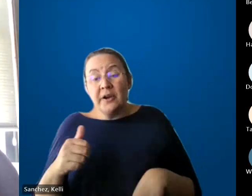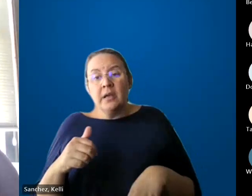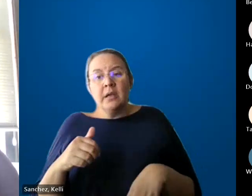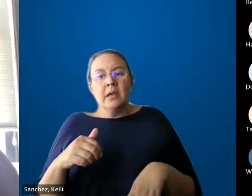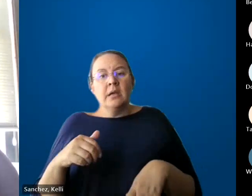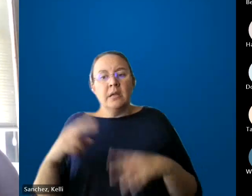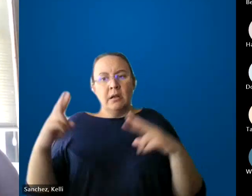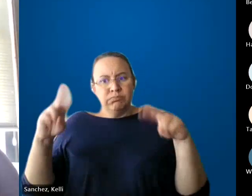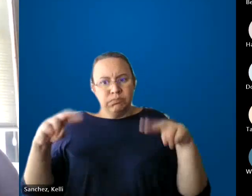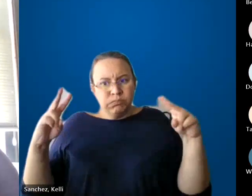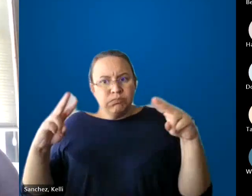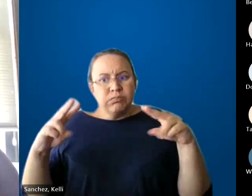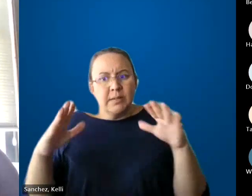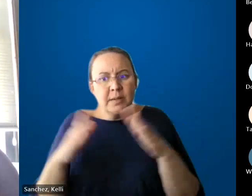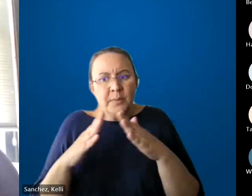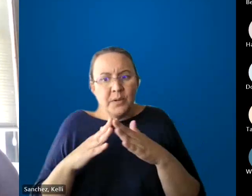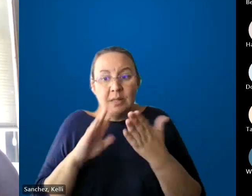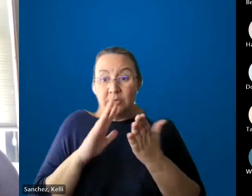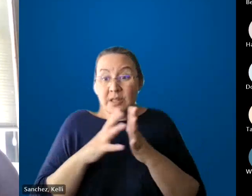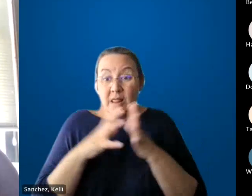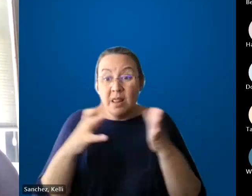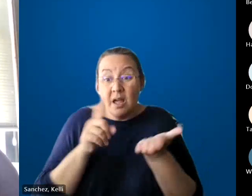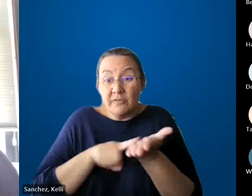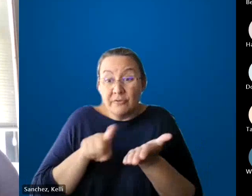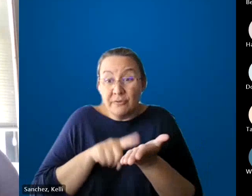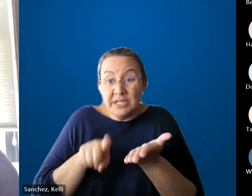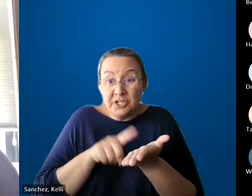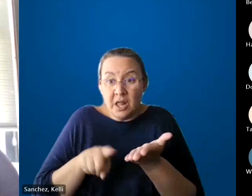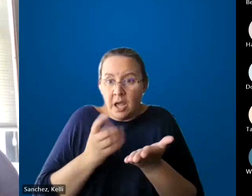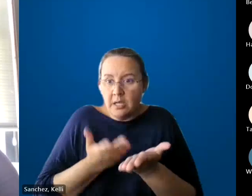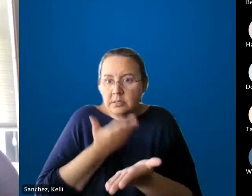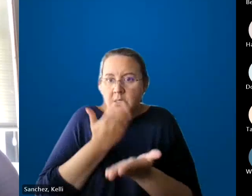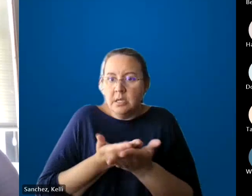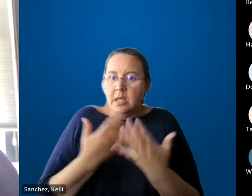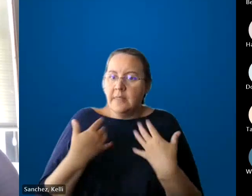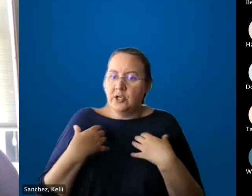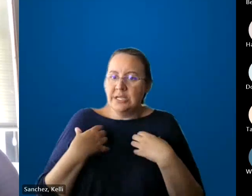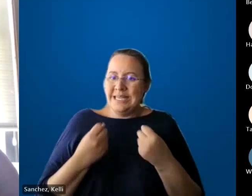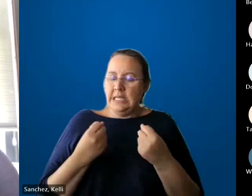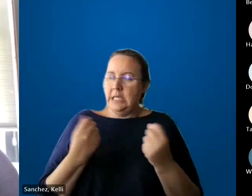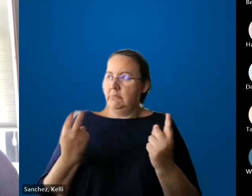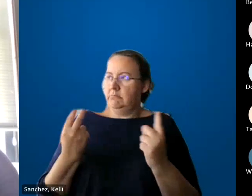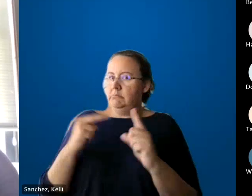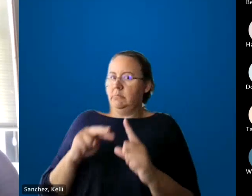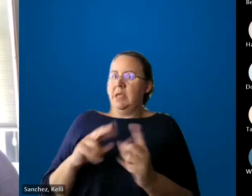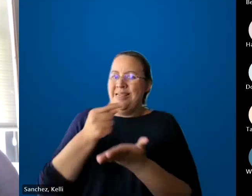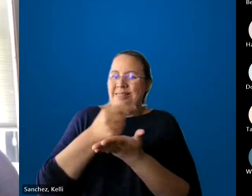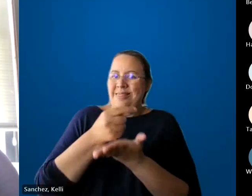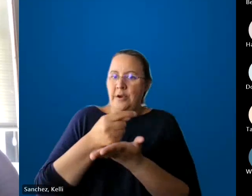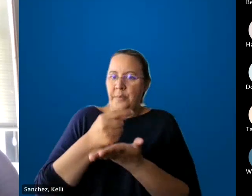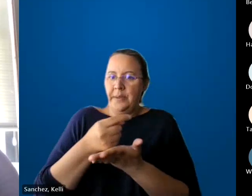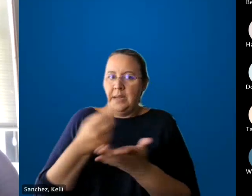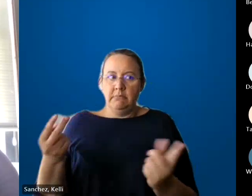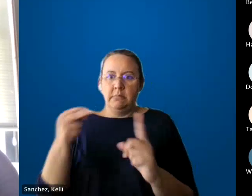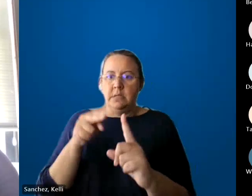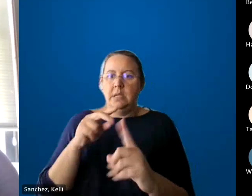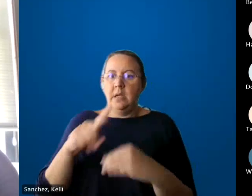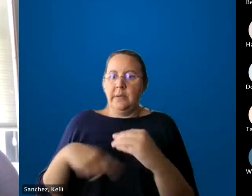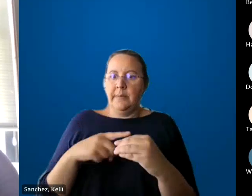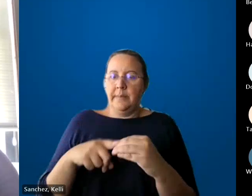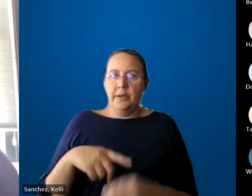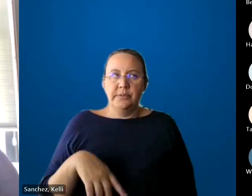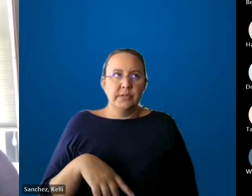lot of research that shows that there's a really healing aspect, a really therapeutic aspect of